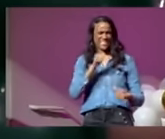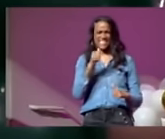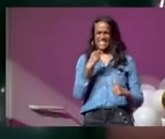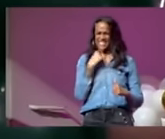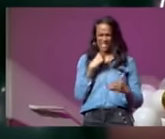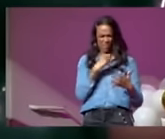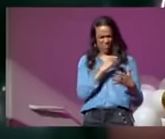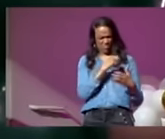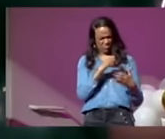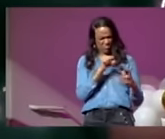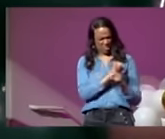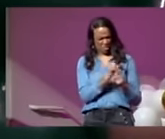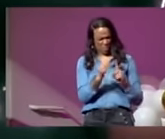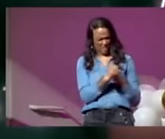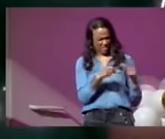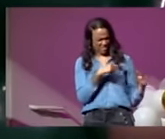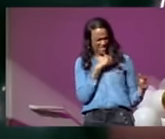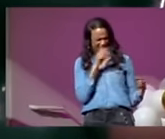week. Thank you so much